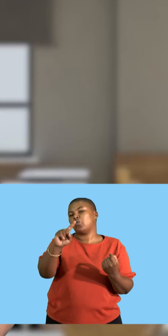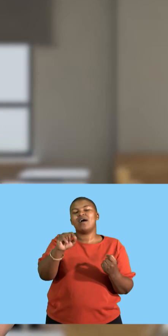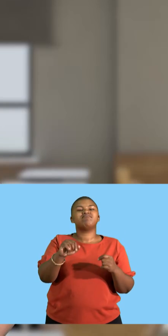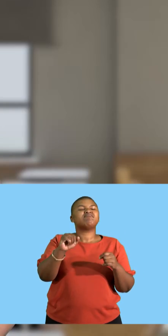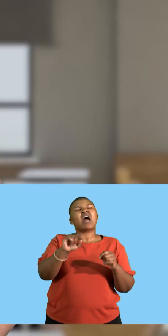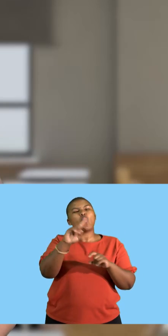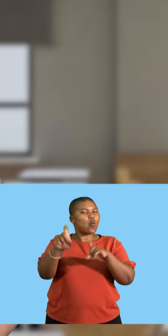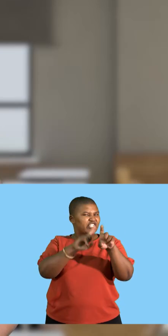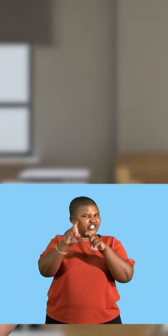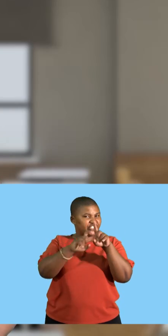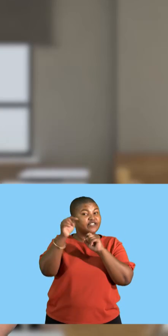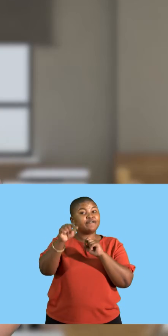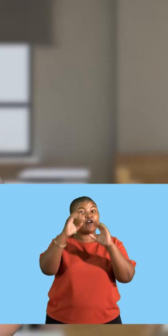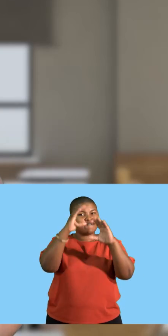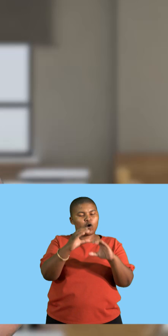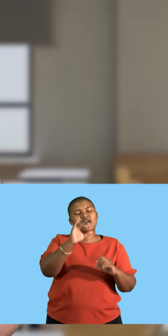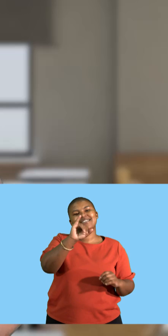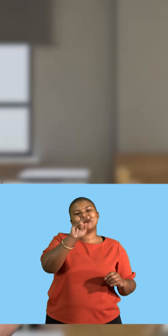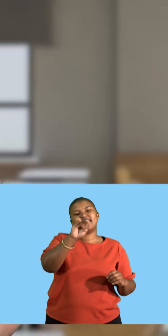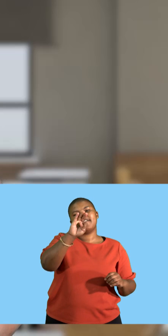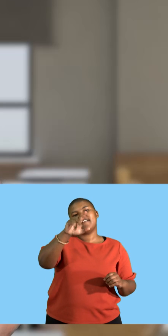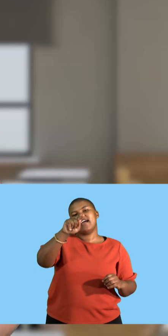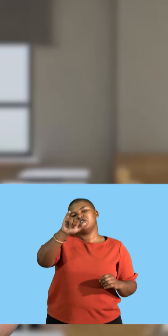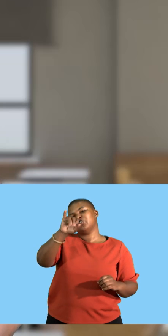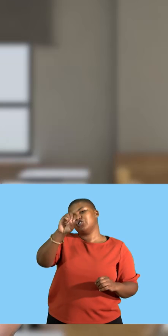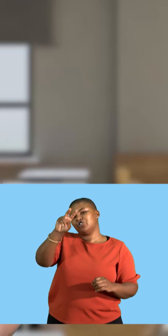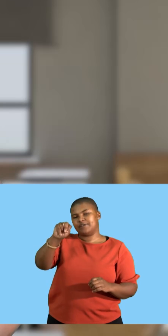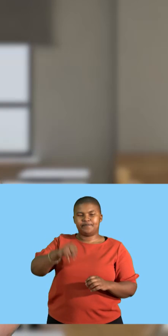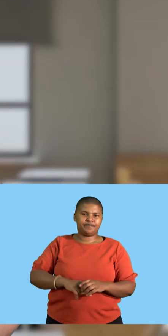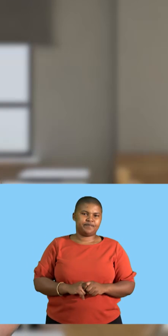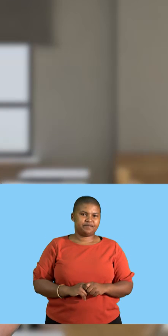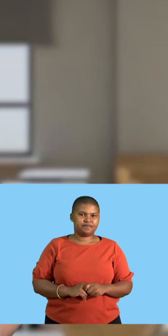practice and application questions on inflation.